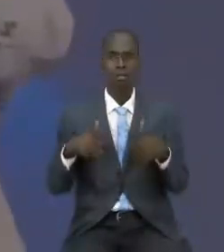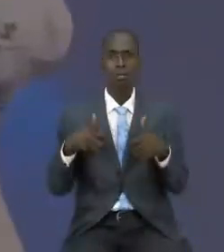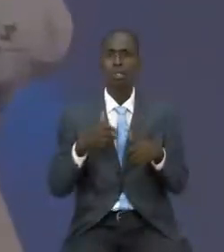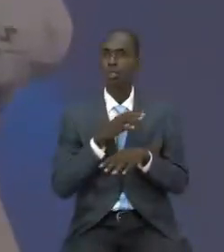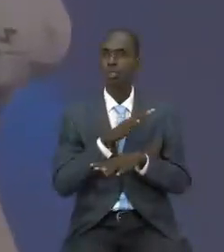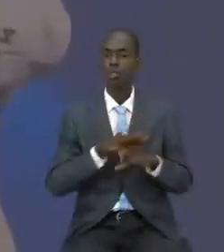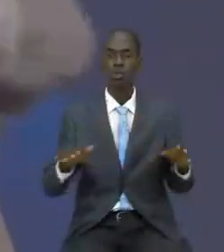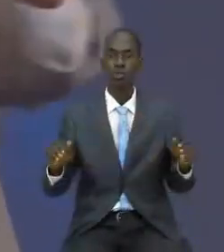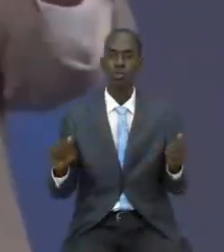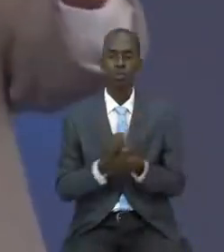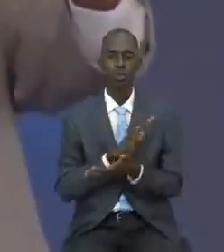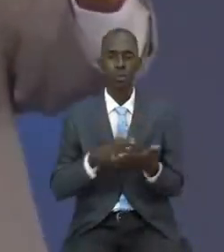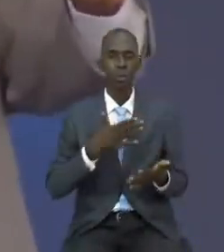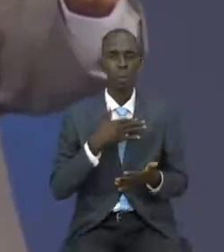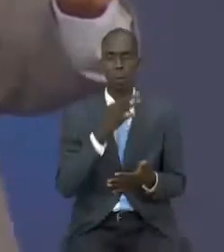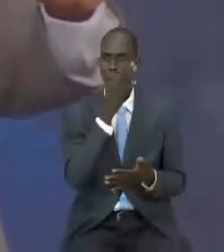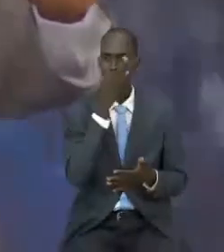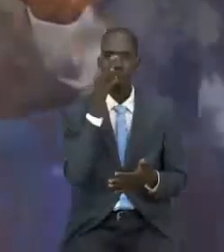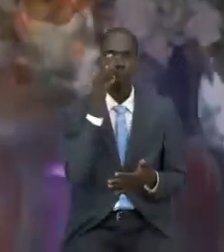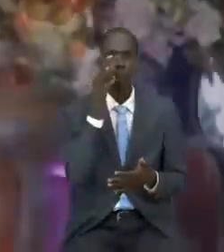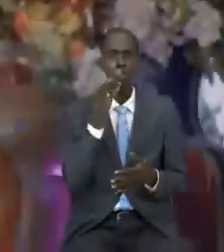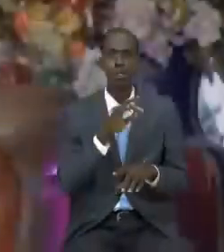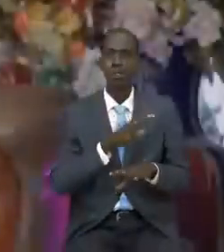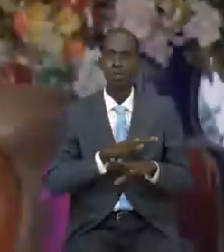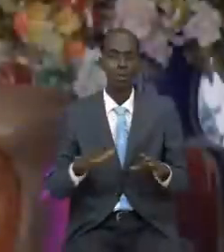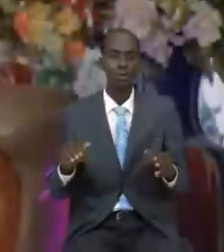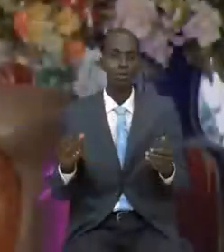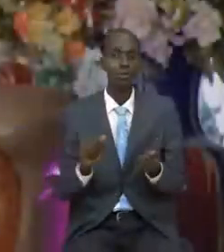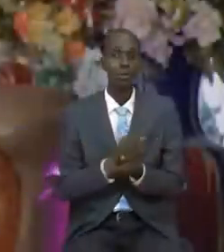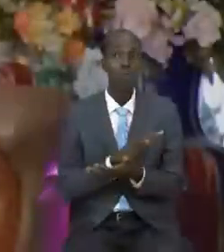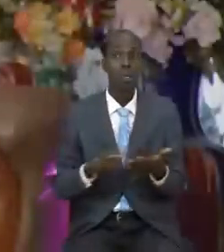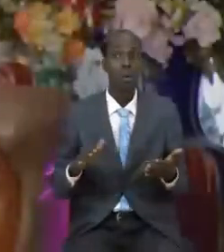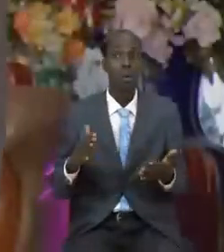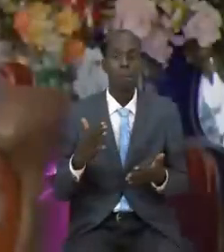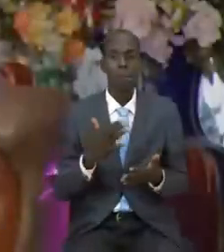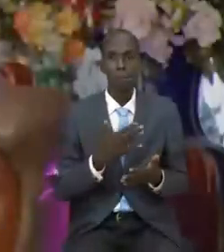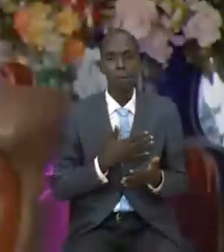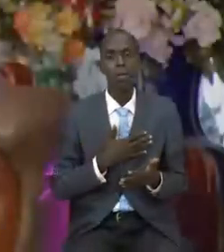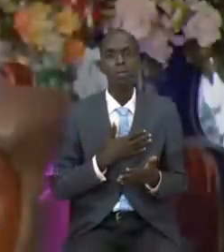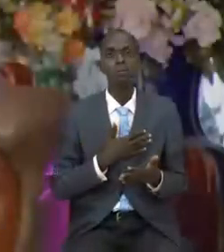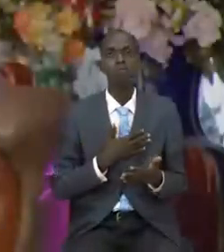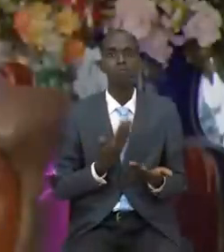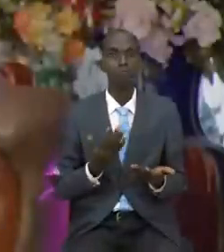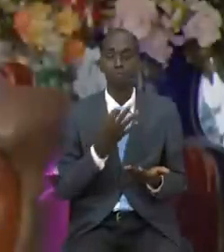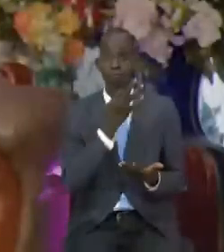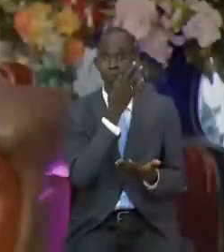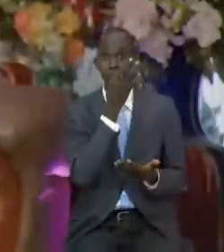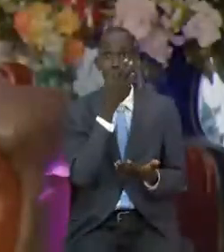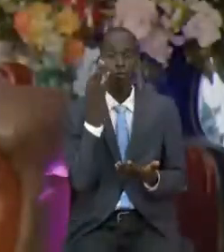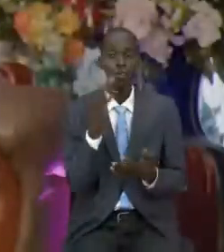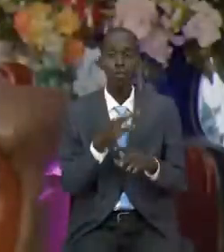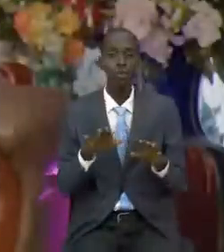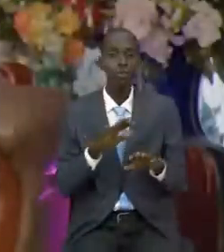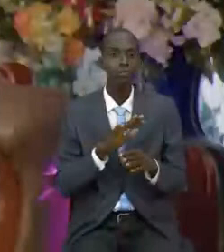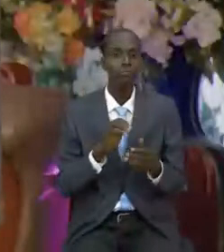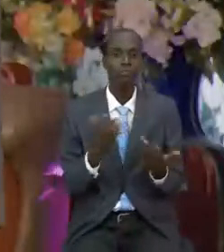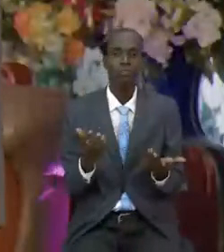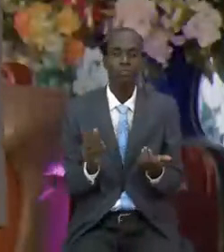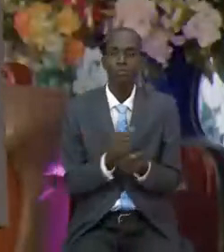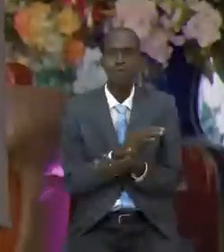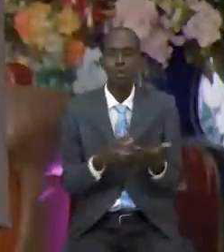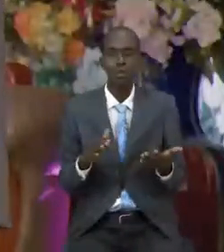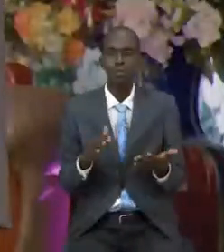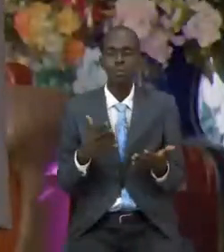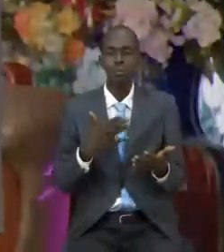fast. Don't spoil my preparation. That's how you are. And then he begins to call the wife